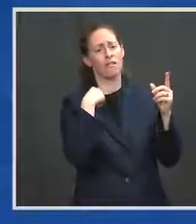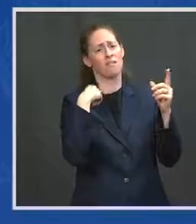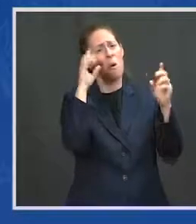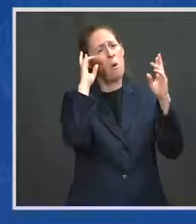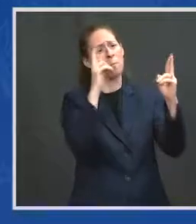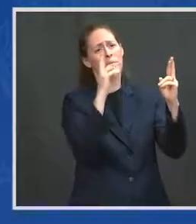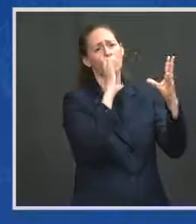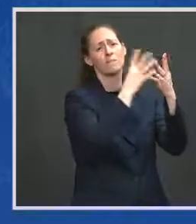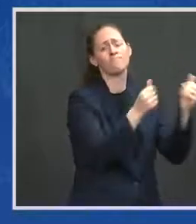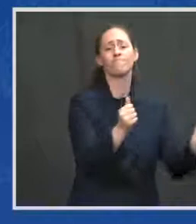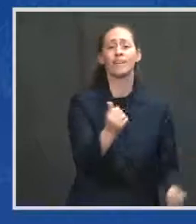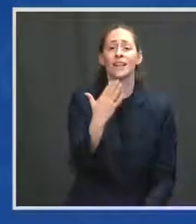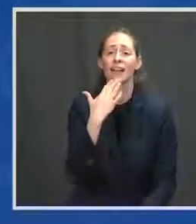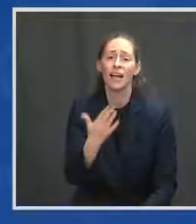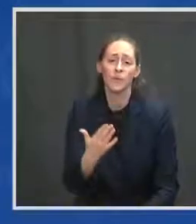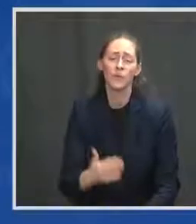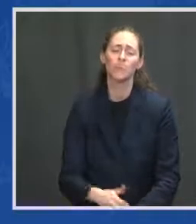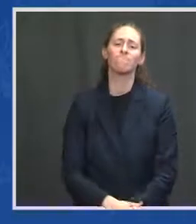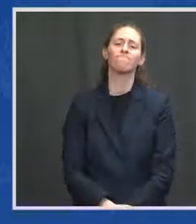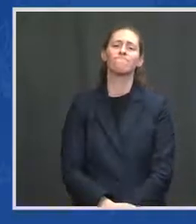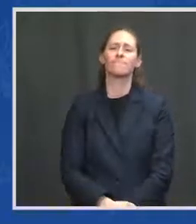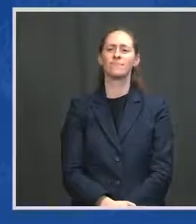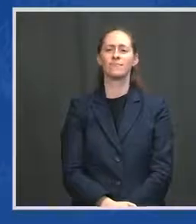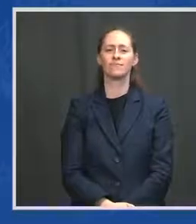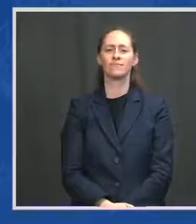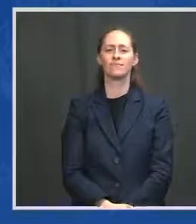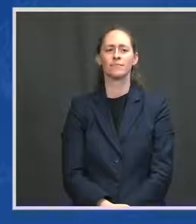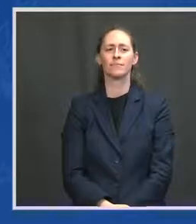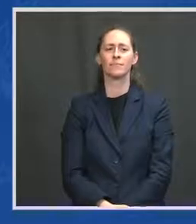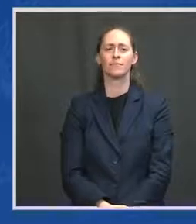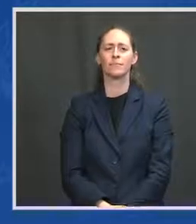take on the end of your meeting, sir? Were you optimistic coming out of it today?